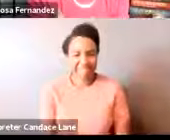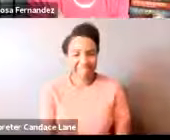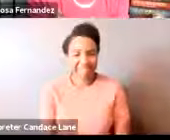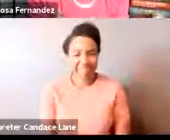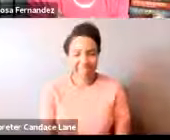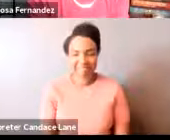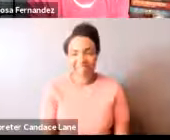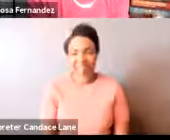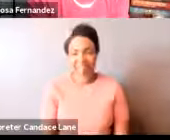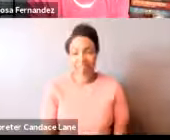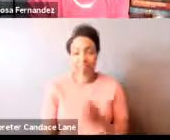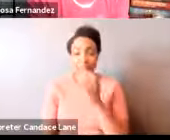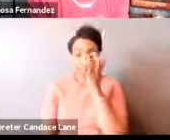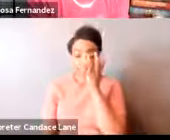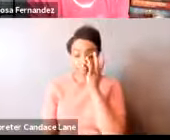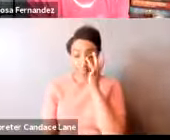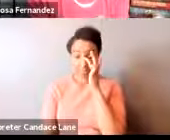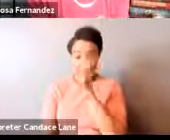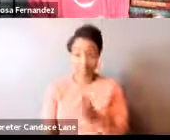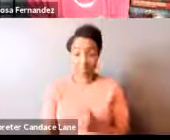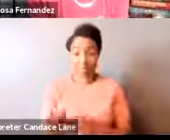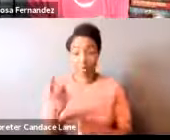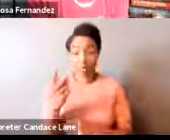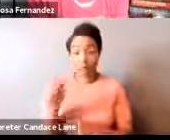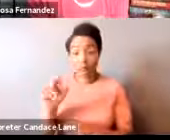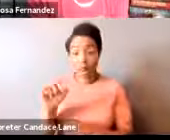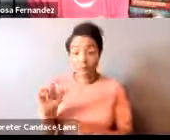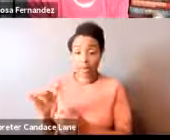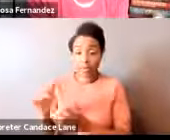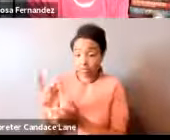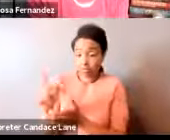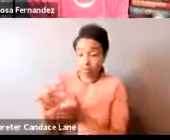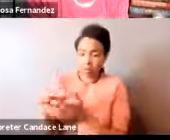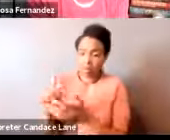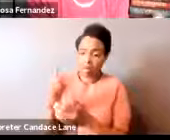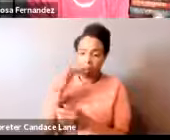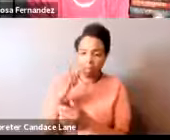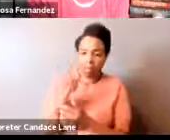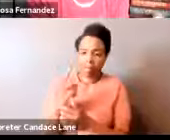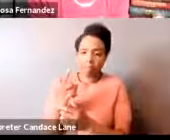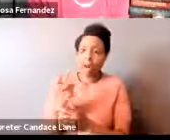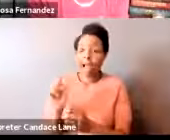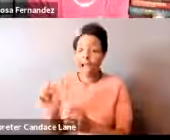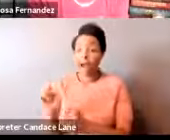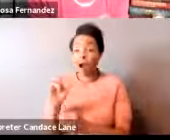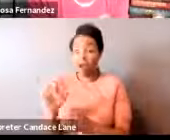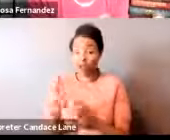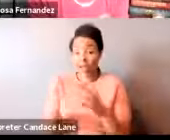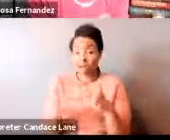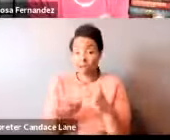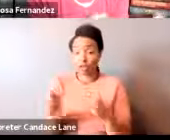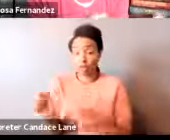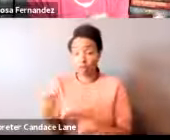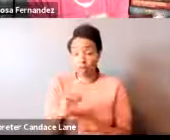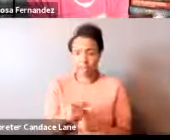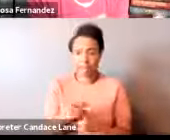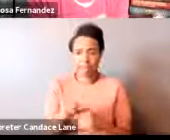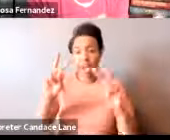think is a budding writer, because he or she also asked, was there a topic spoken